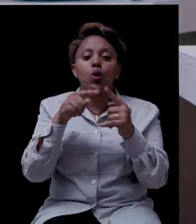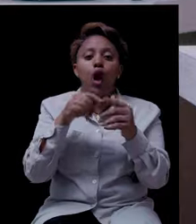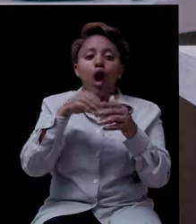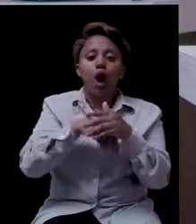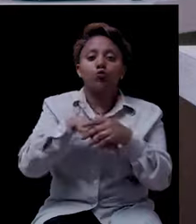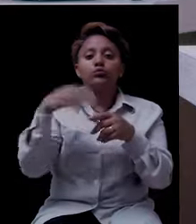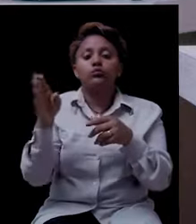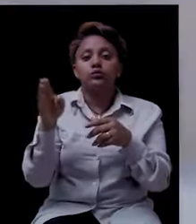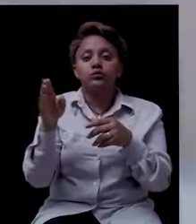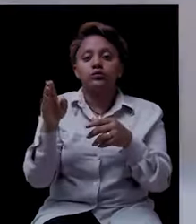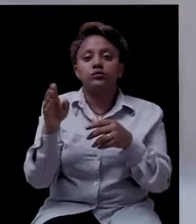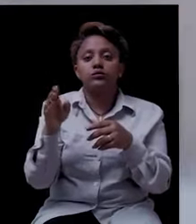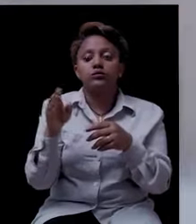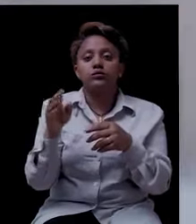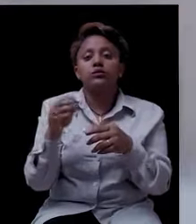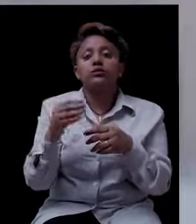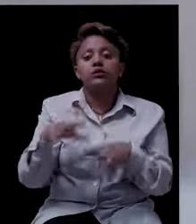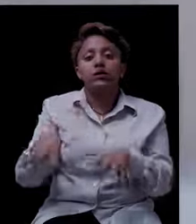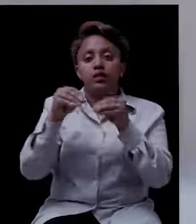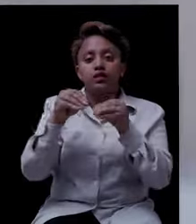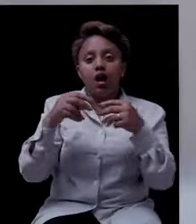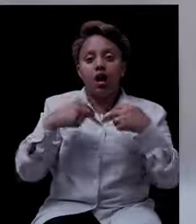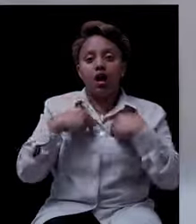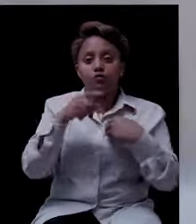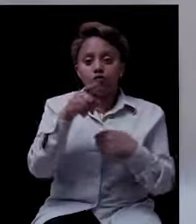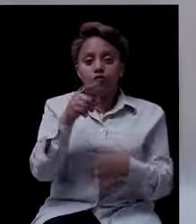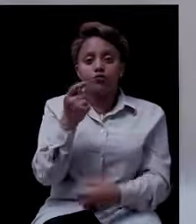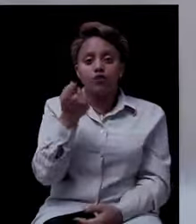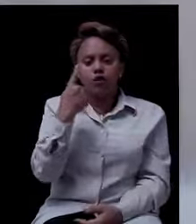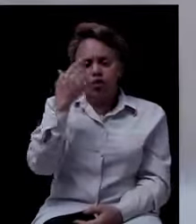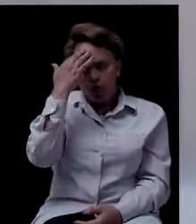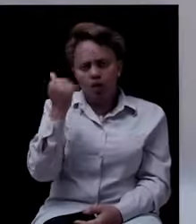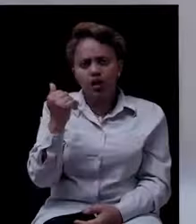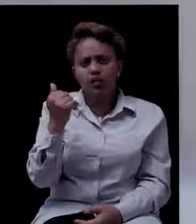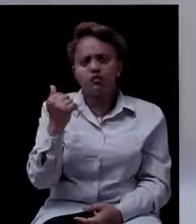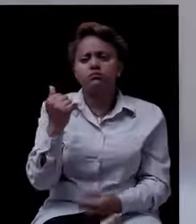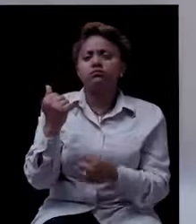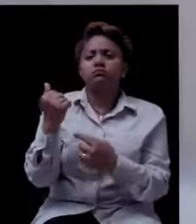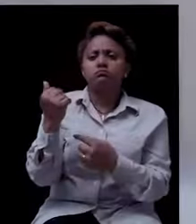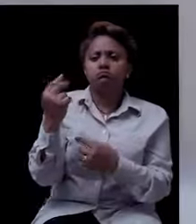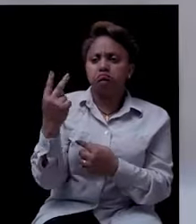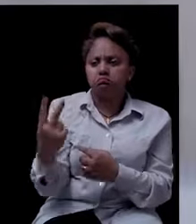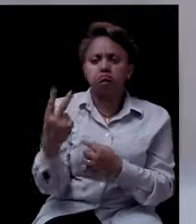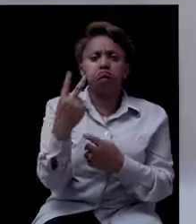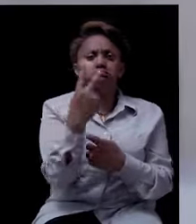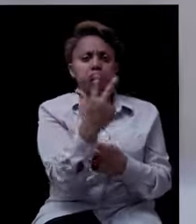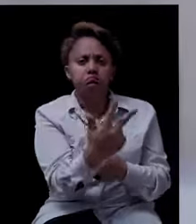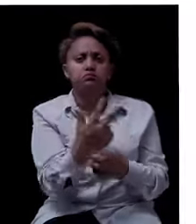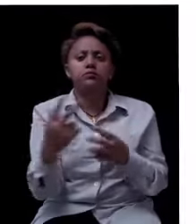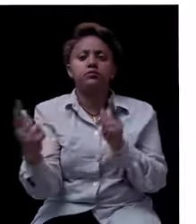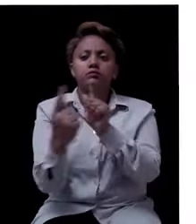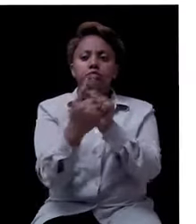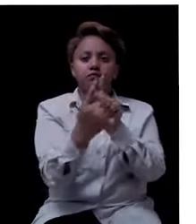of fixed length. Dear learners, have you ever wondered why people use peer-to-peer network in blockchain